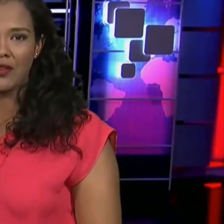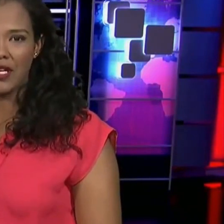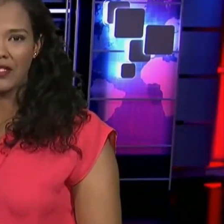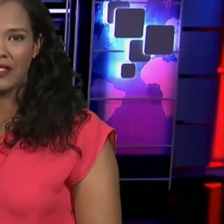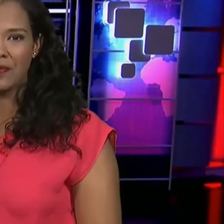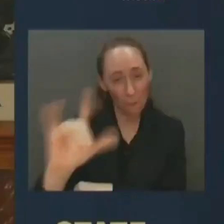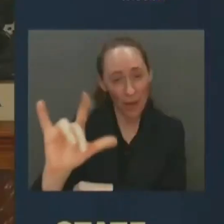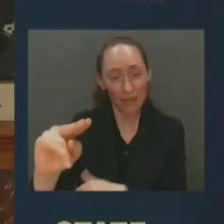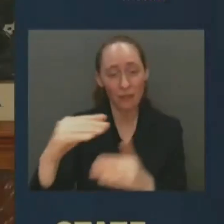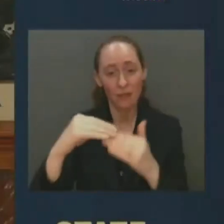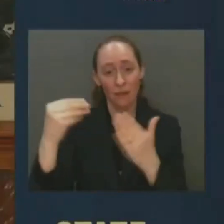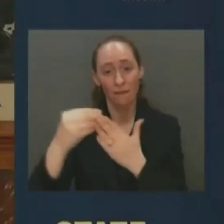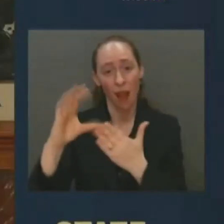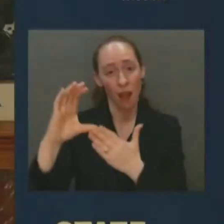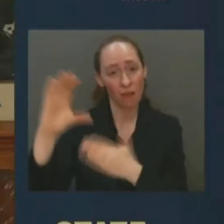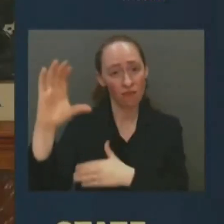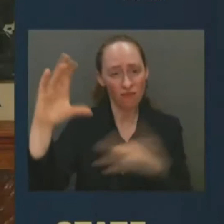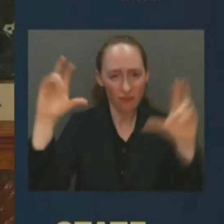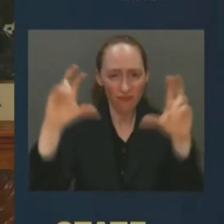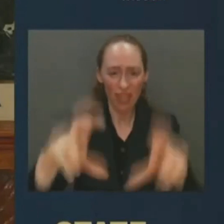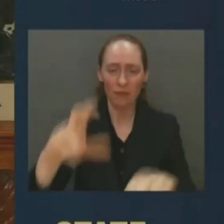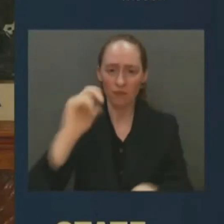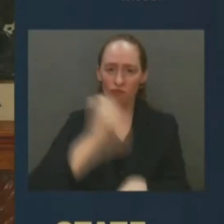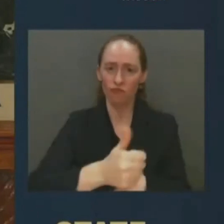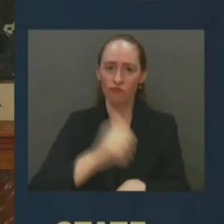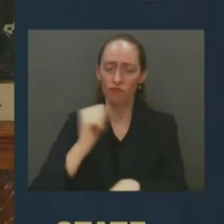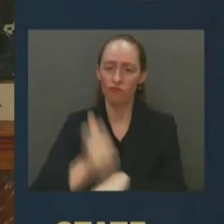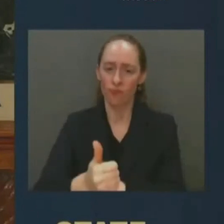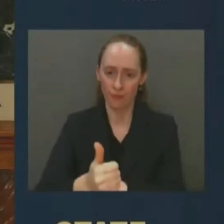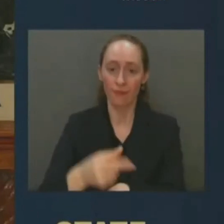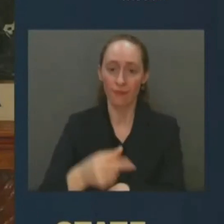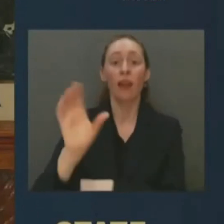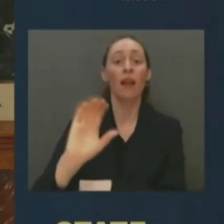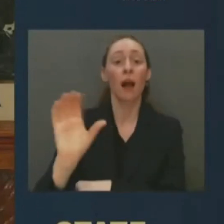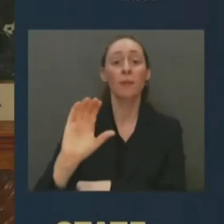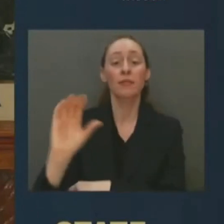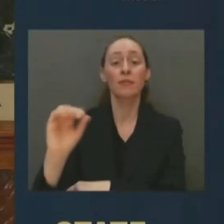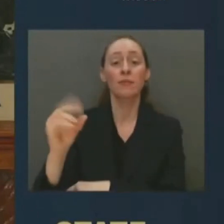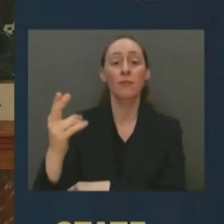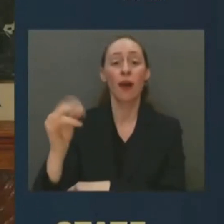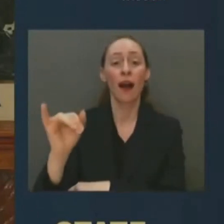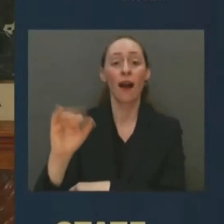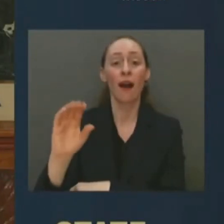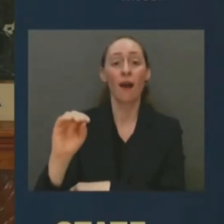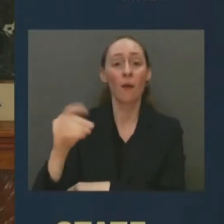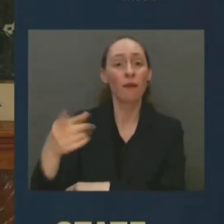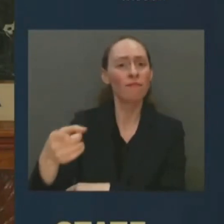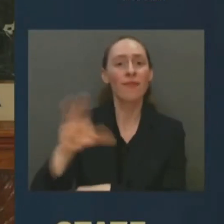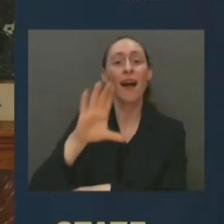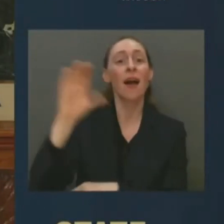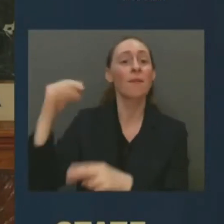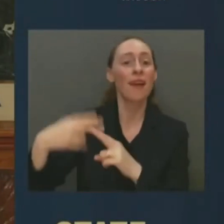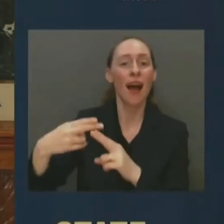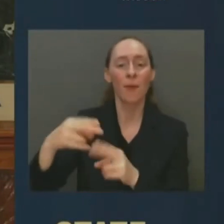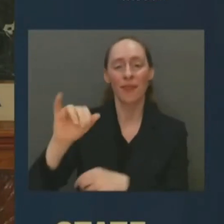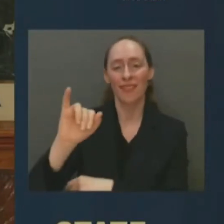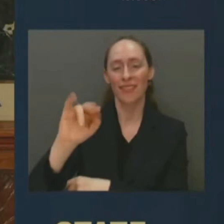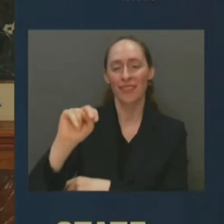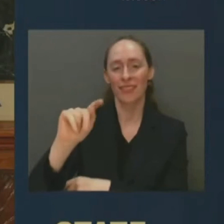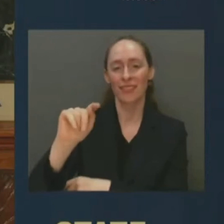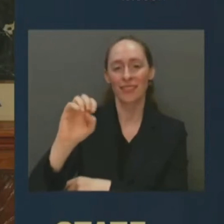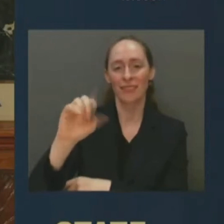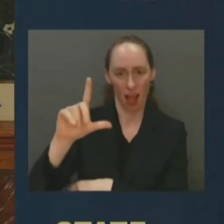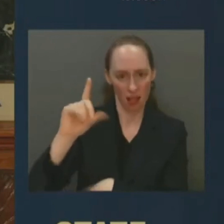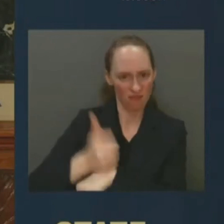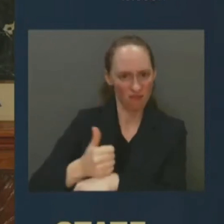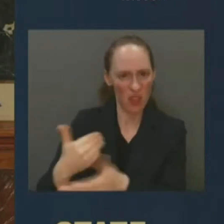nation's Congress. In an over 3-hour speech, mostly devoted to domestic issues, the U.S. president began by listing a number